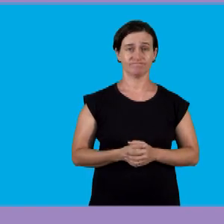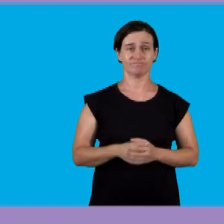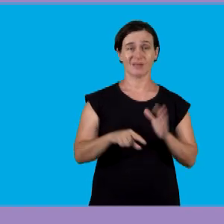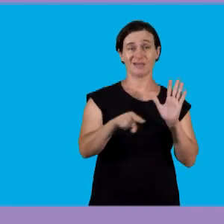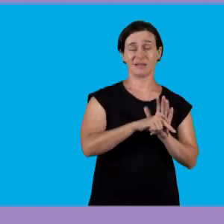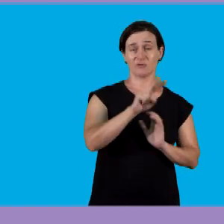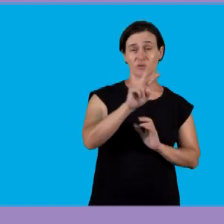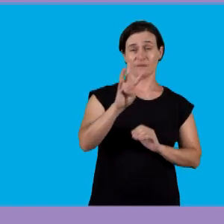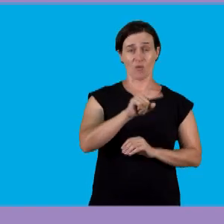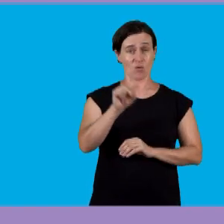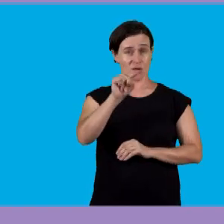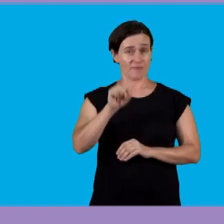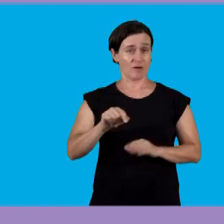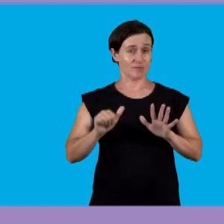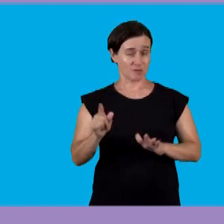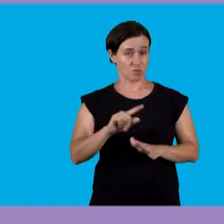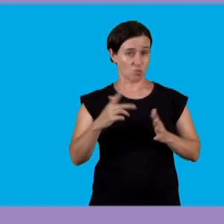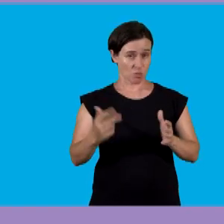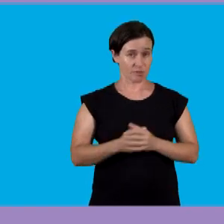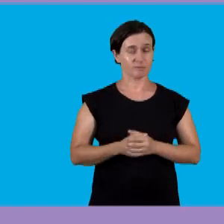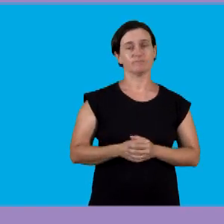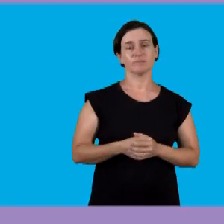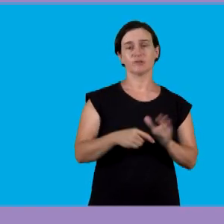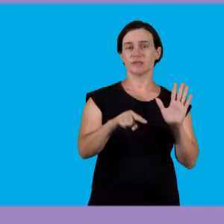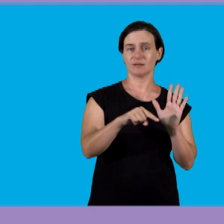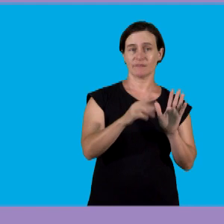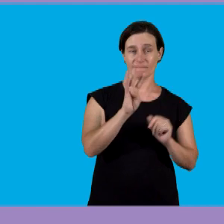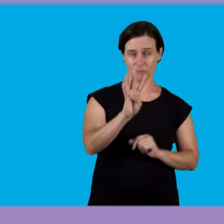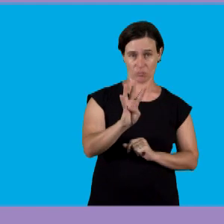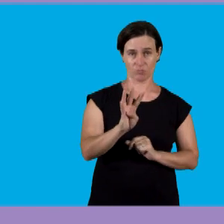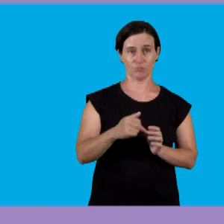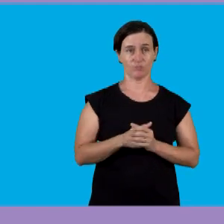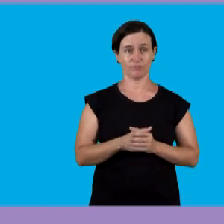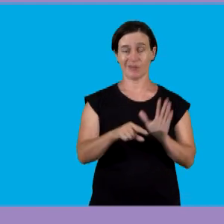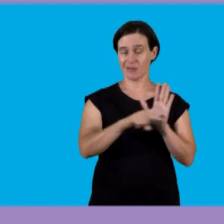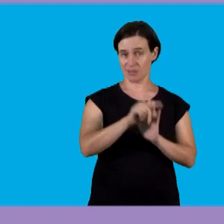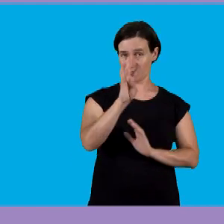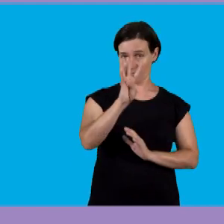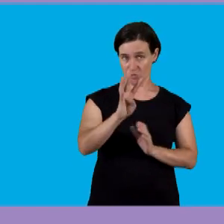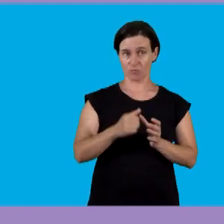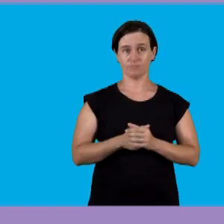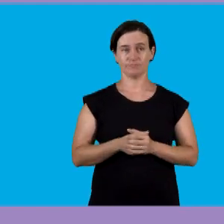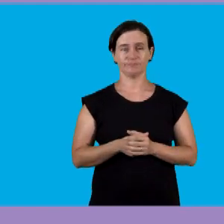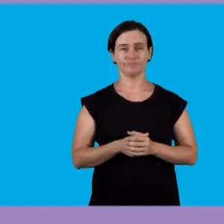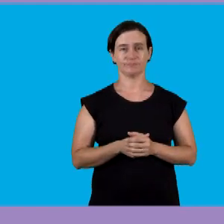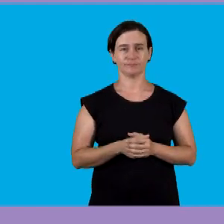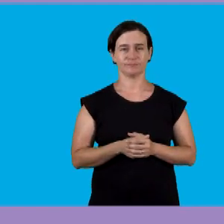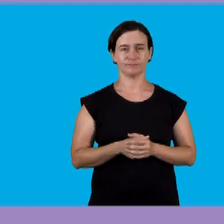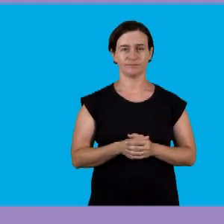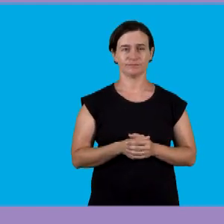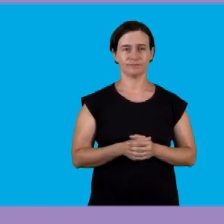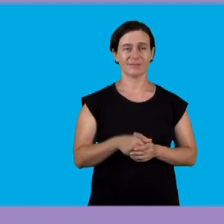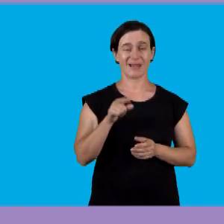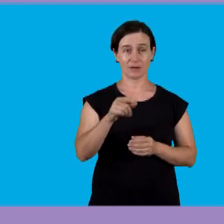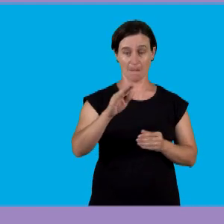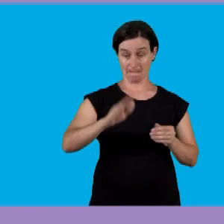negative 24 divided by 6 is going to be a 4, and negative 4. And because